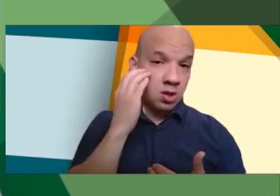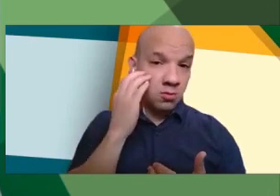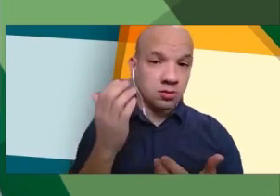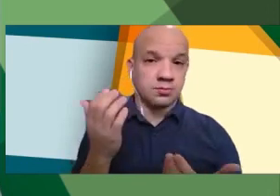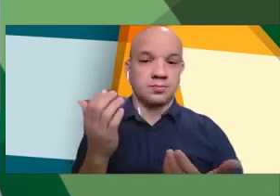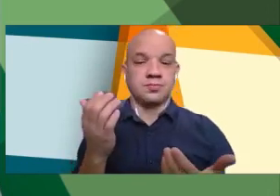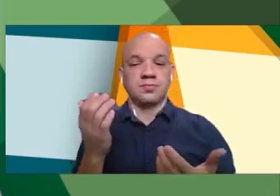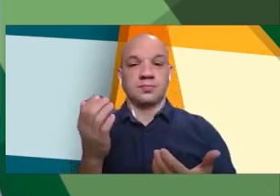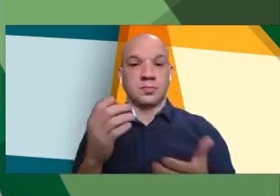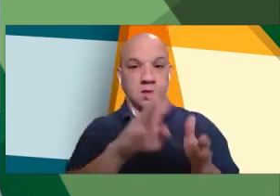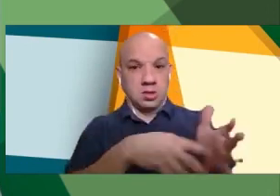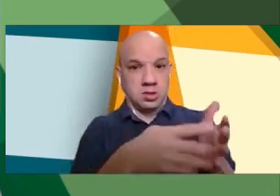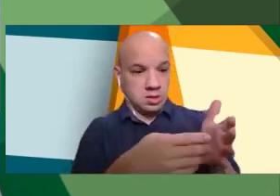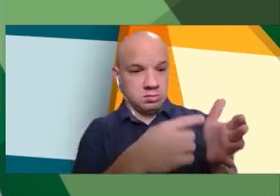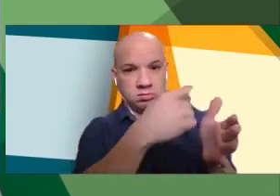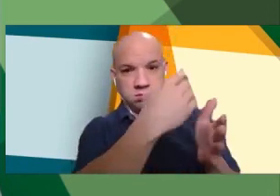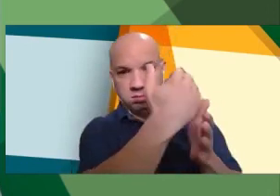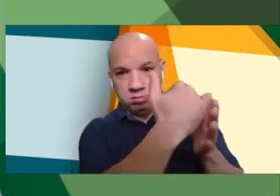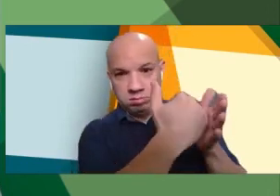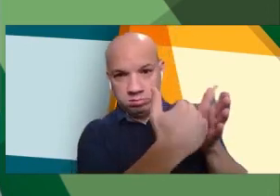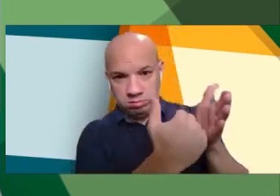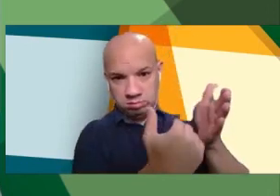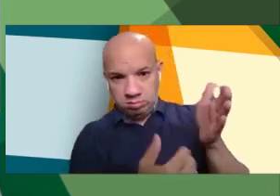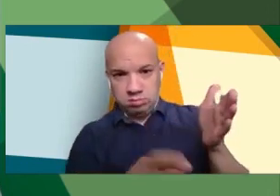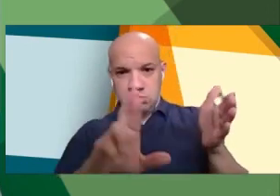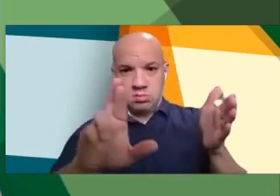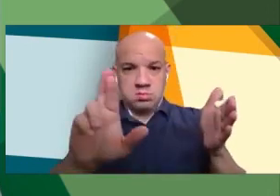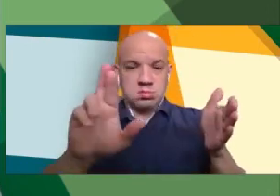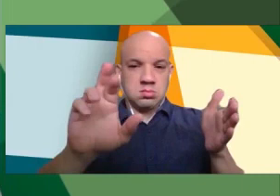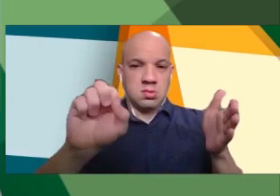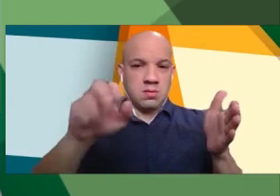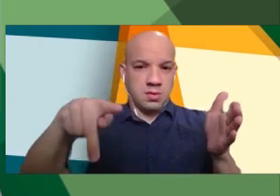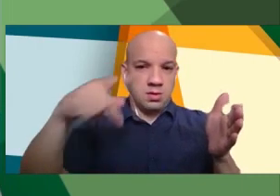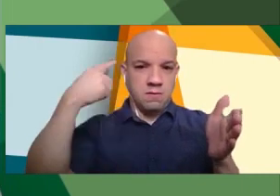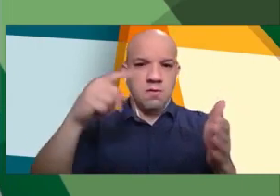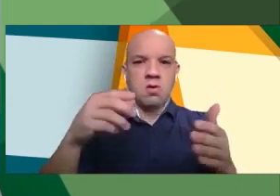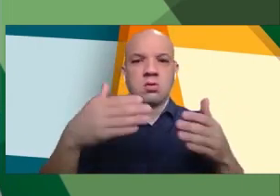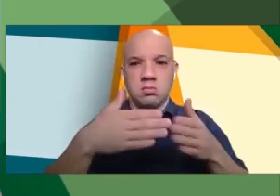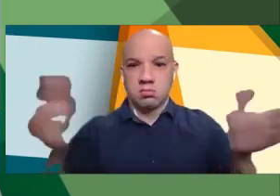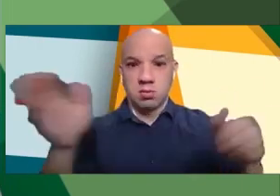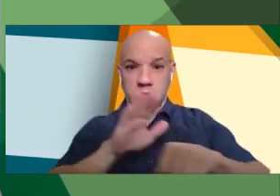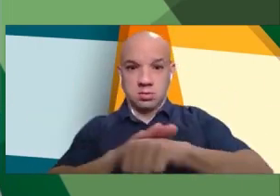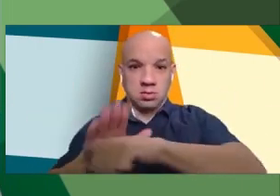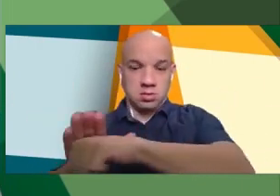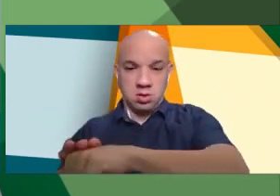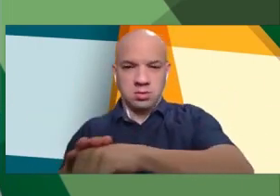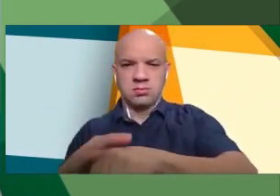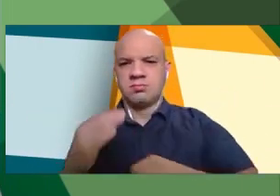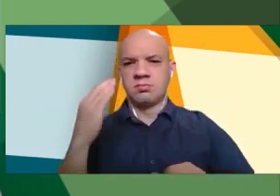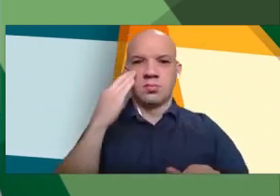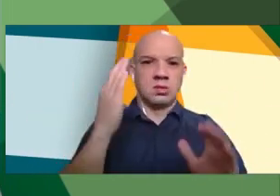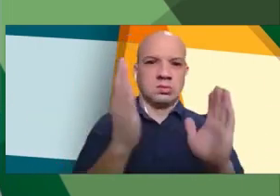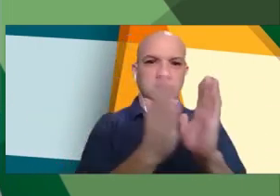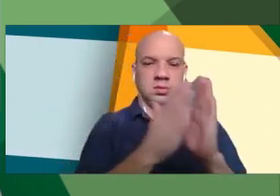to the schedule established in the RFP for public notice. As you may know, the time was